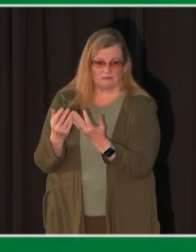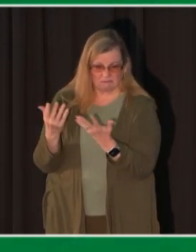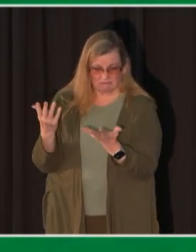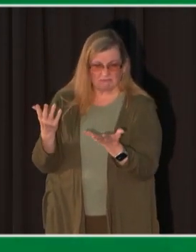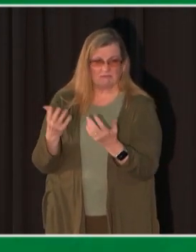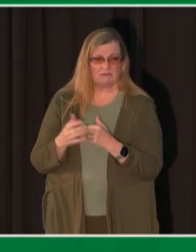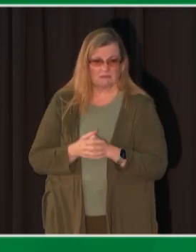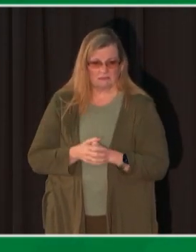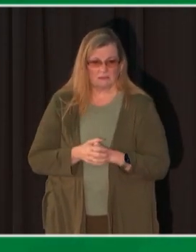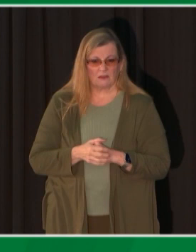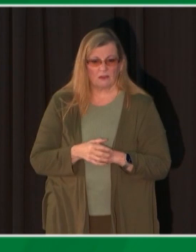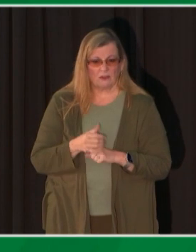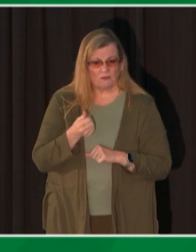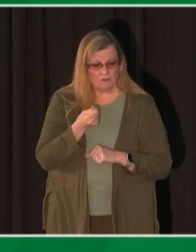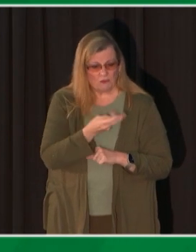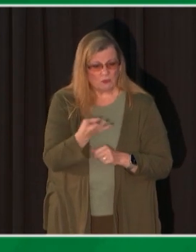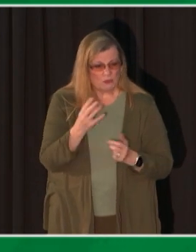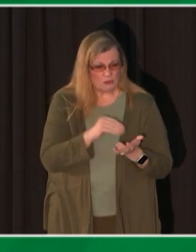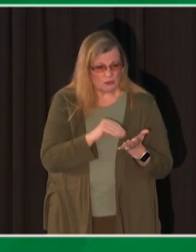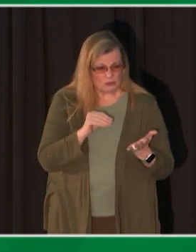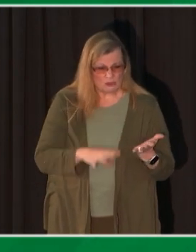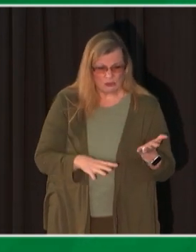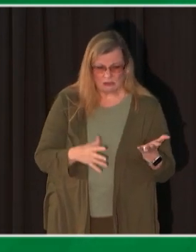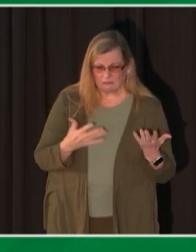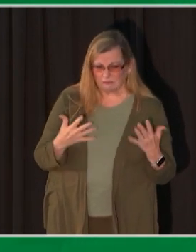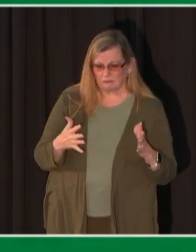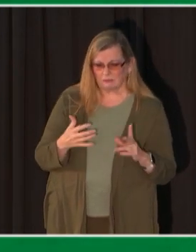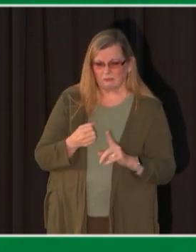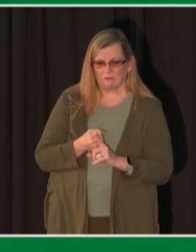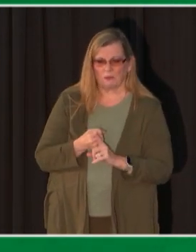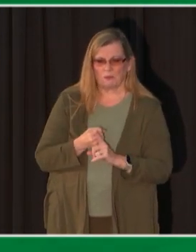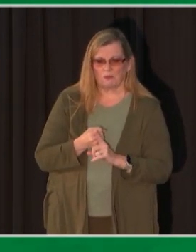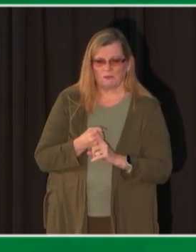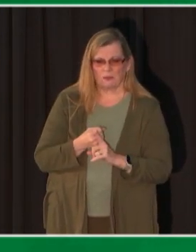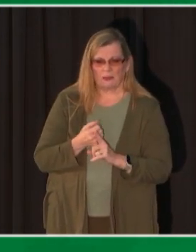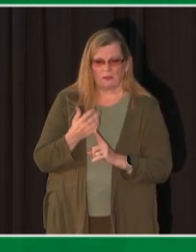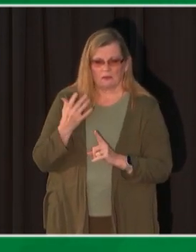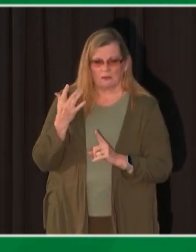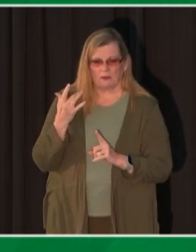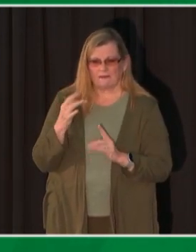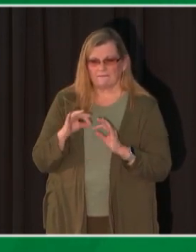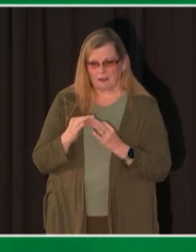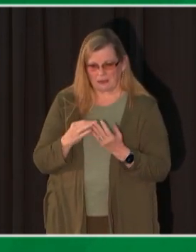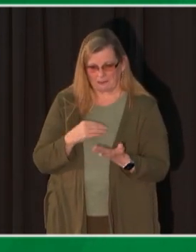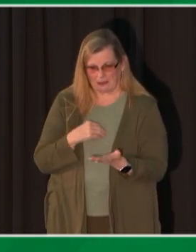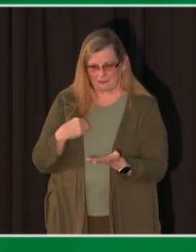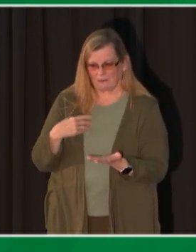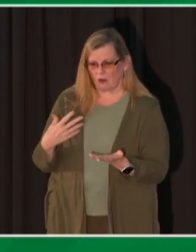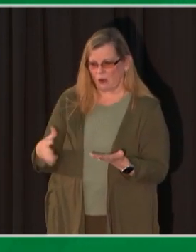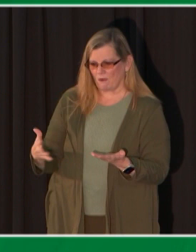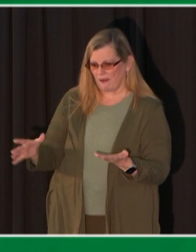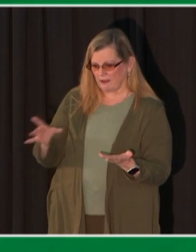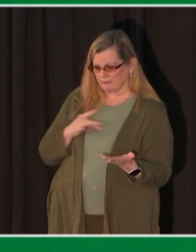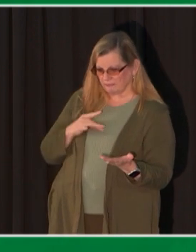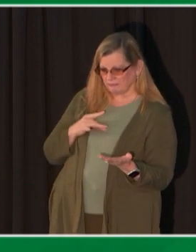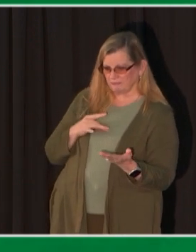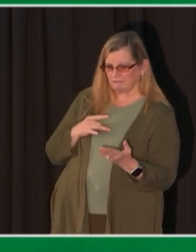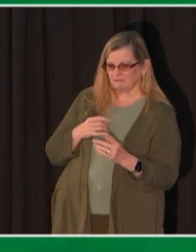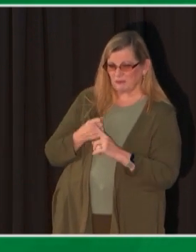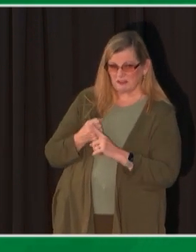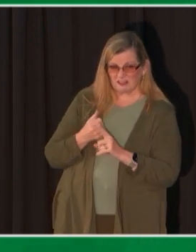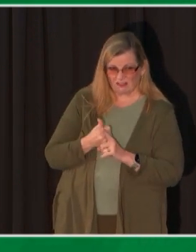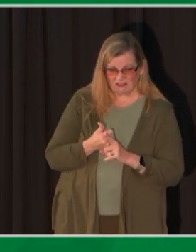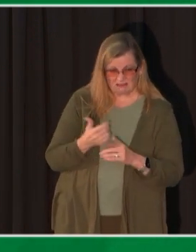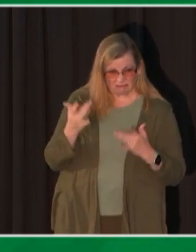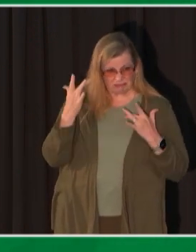of students that were impacted by family members becoming ill and other caregivers having